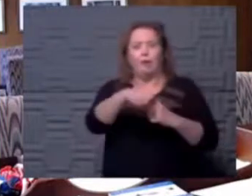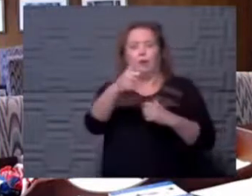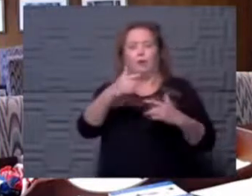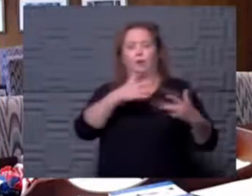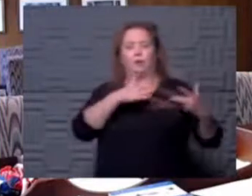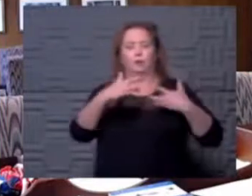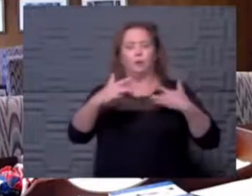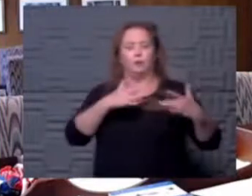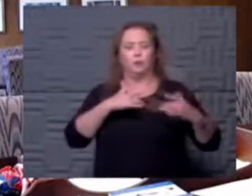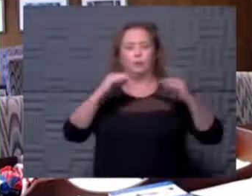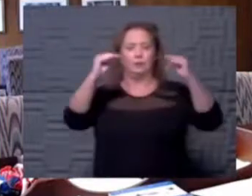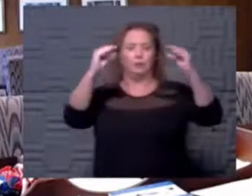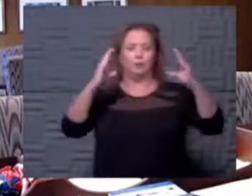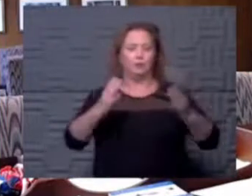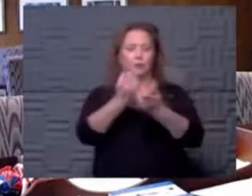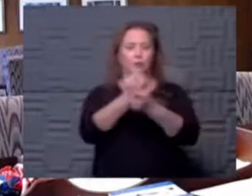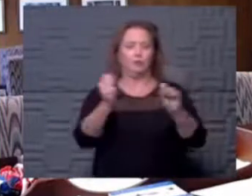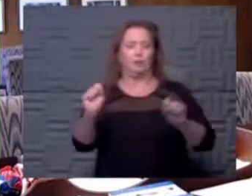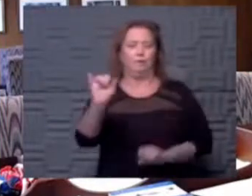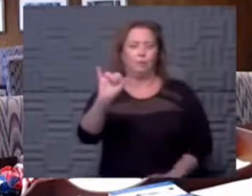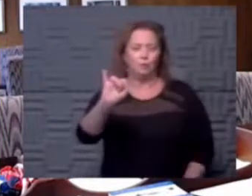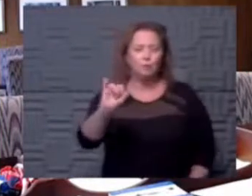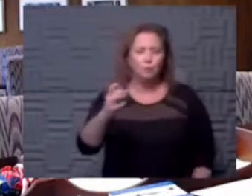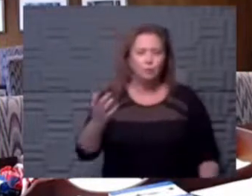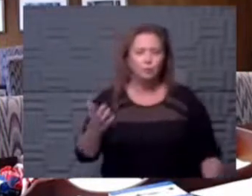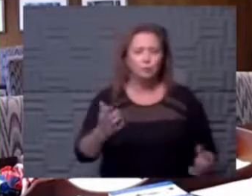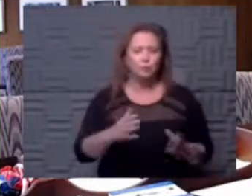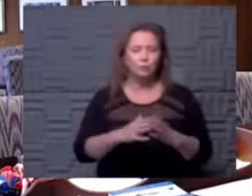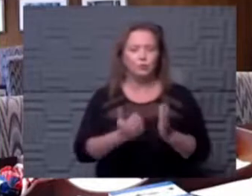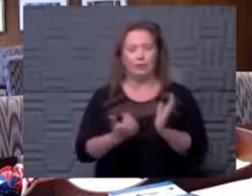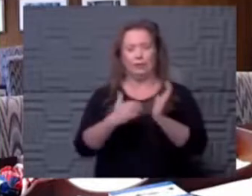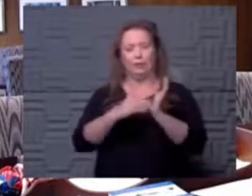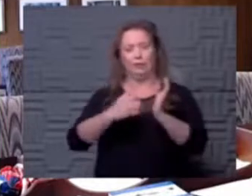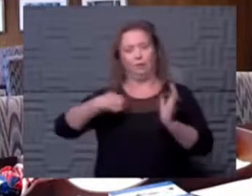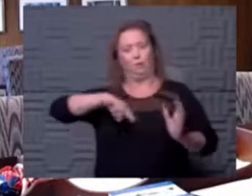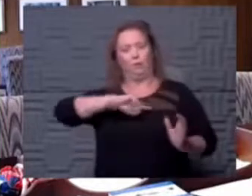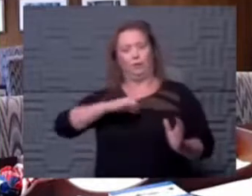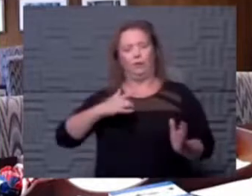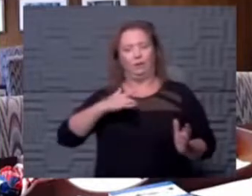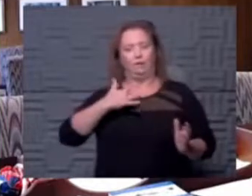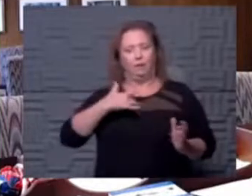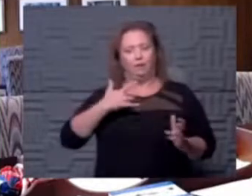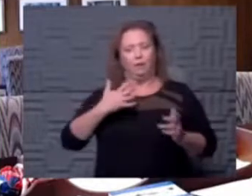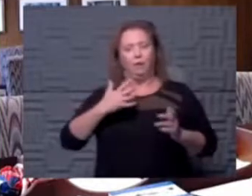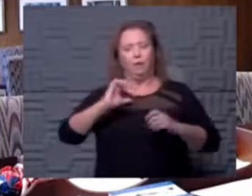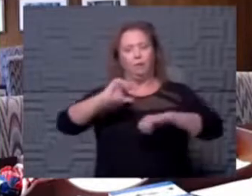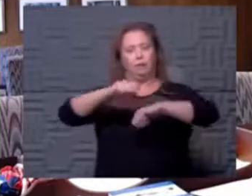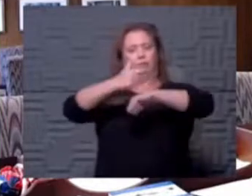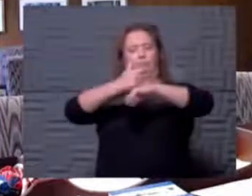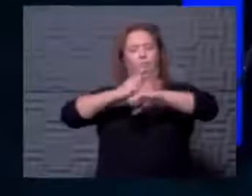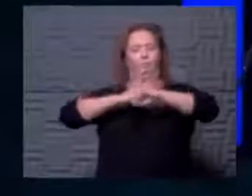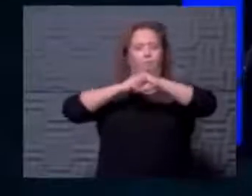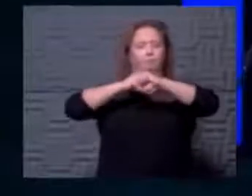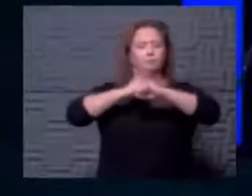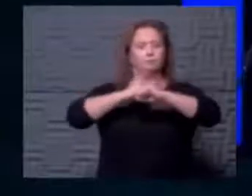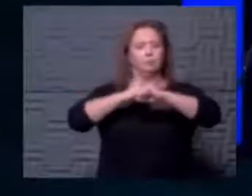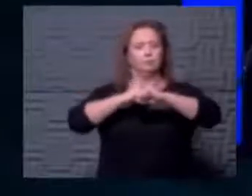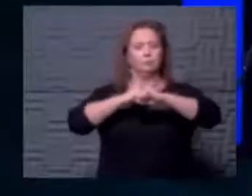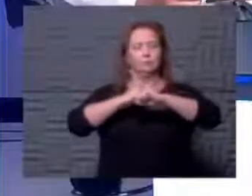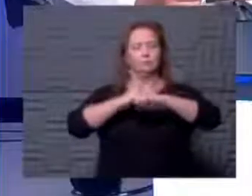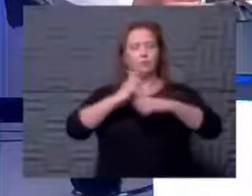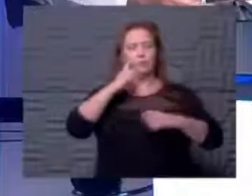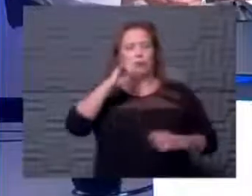is keeping our teachers safe as well. And again, we think we're taking all the prudent precautions for that. Yeah,